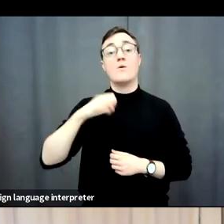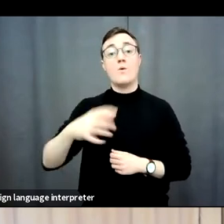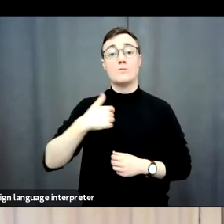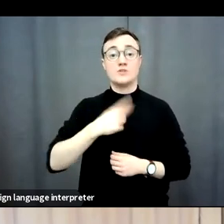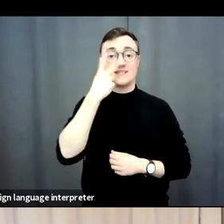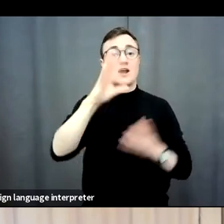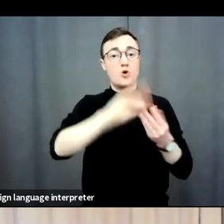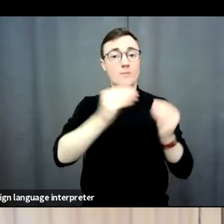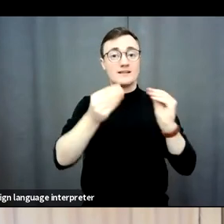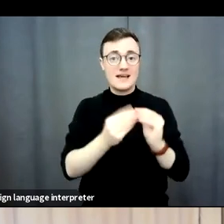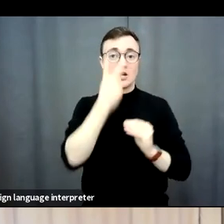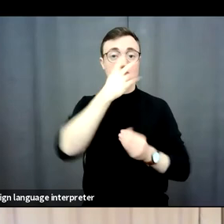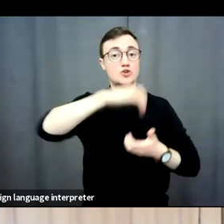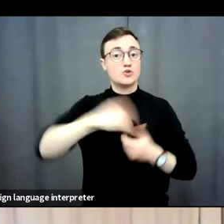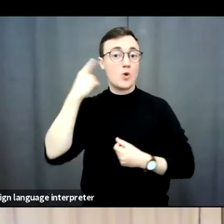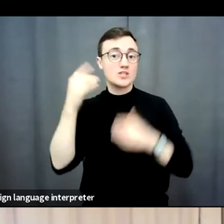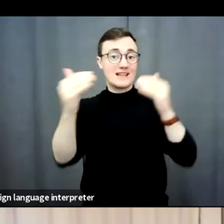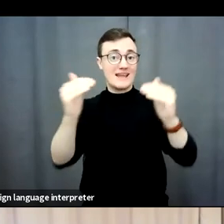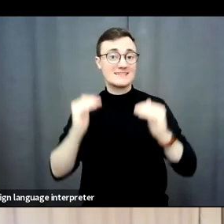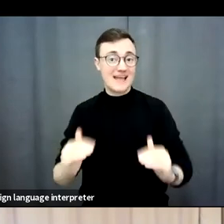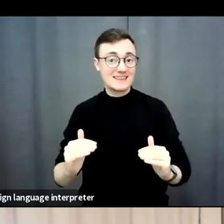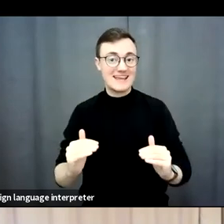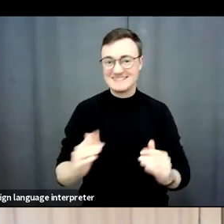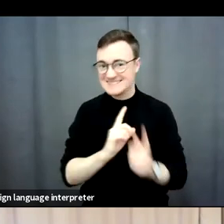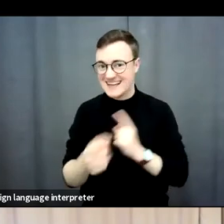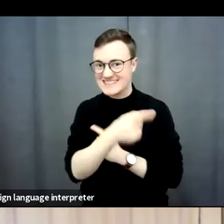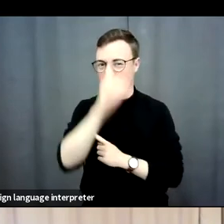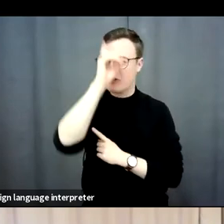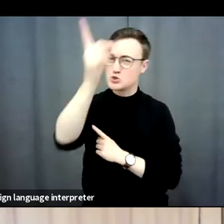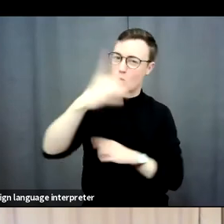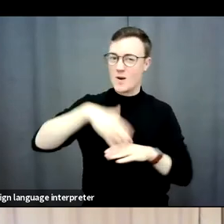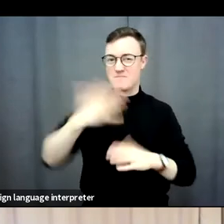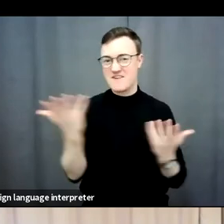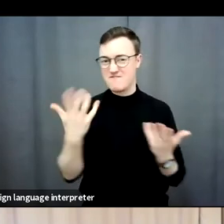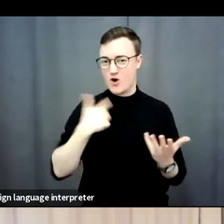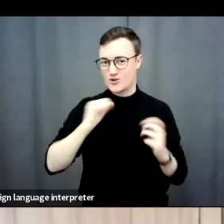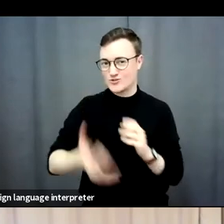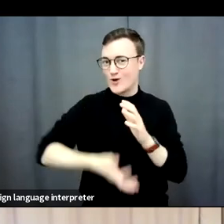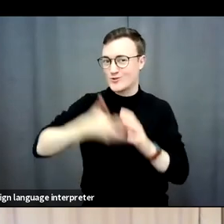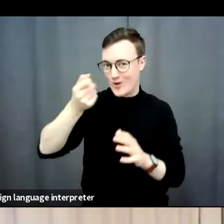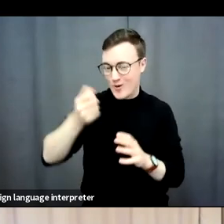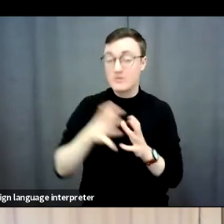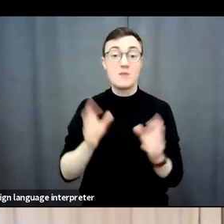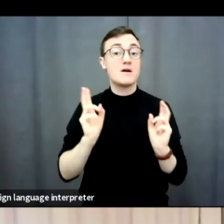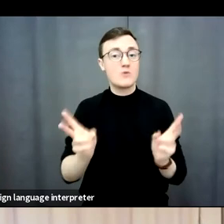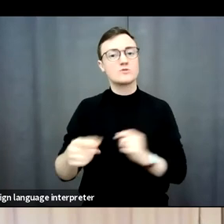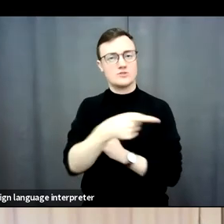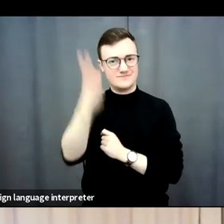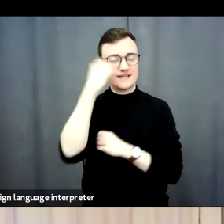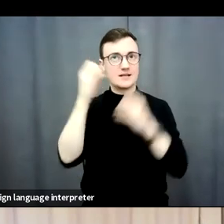and hearing loss, maybe you can just feel a little bit more, but also if you think of a child